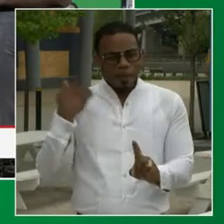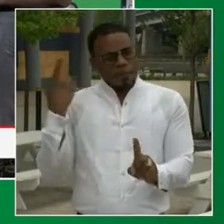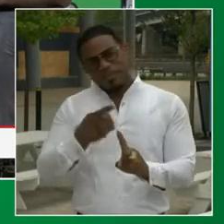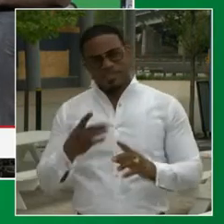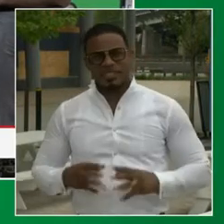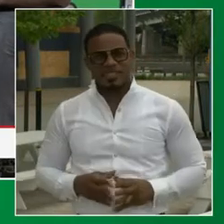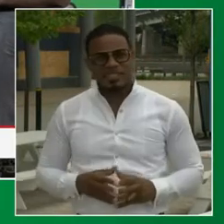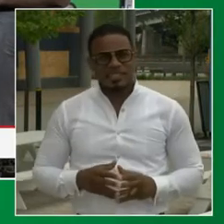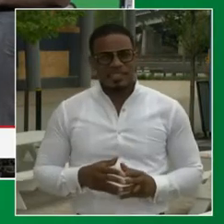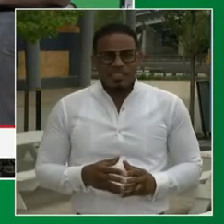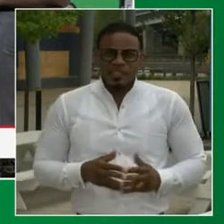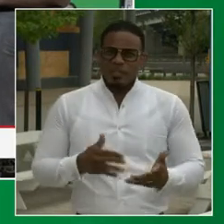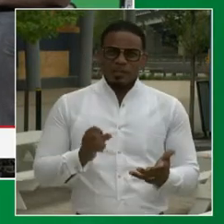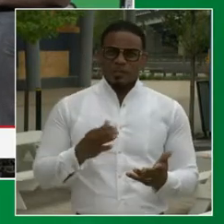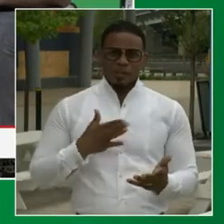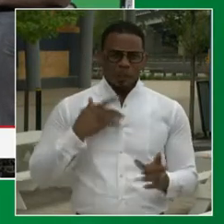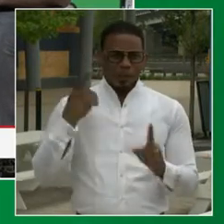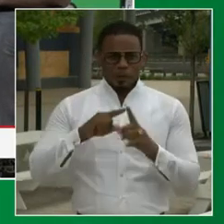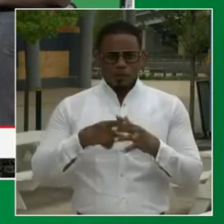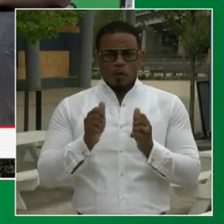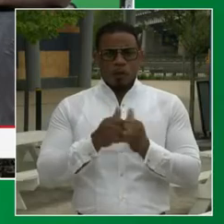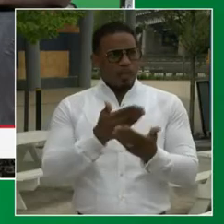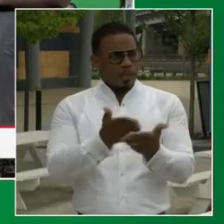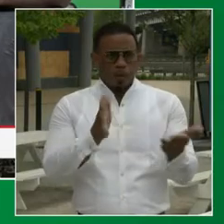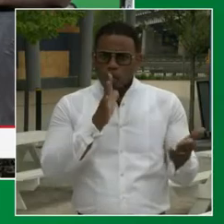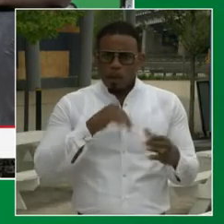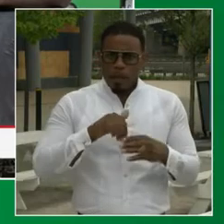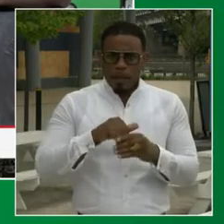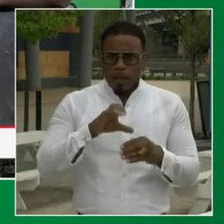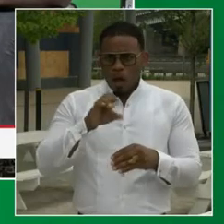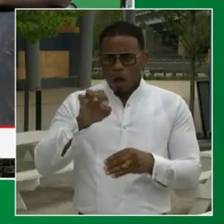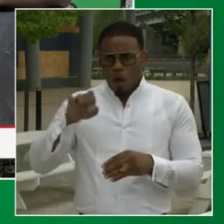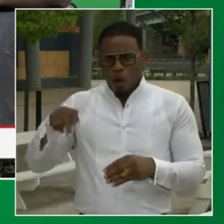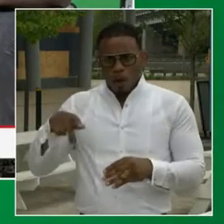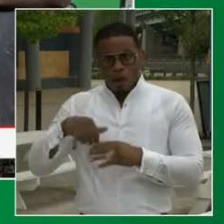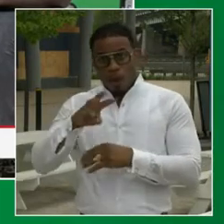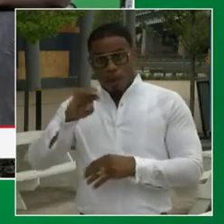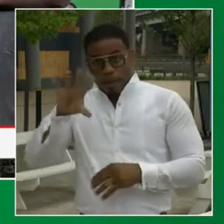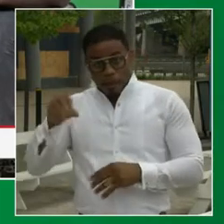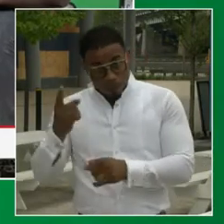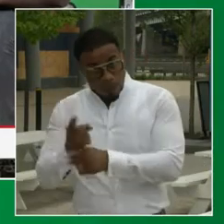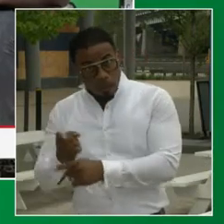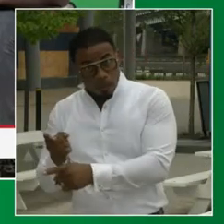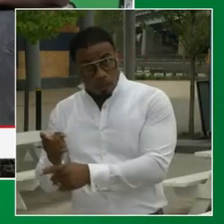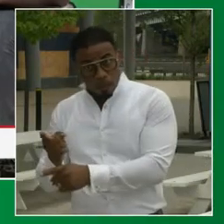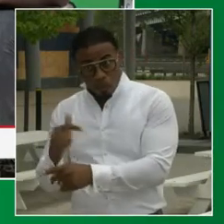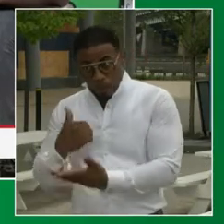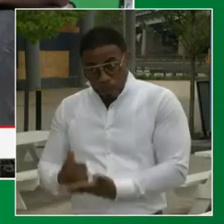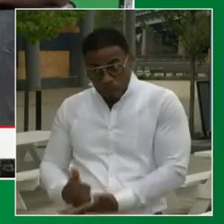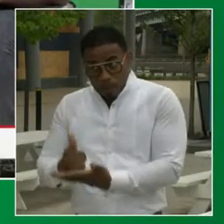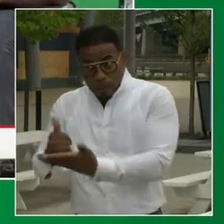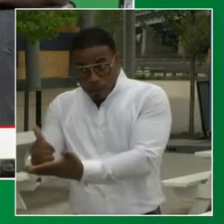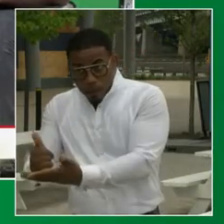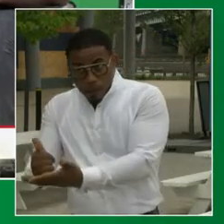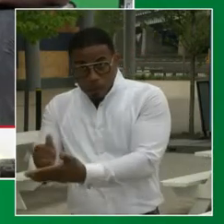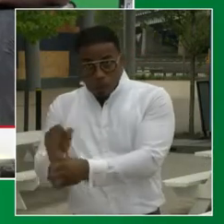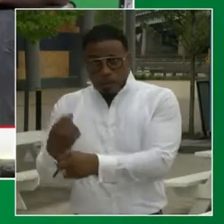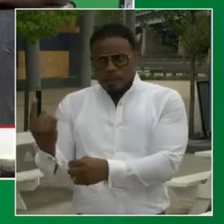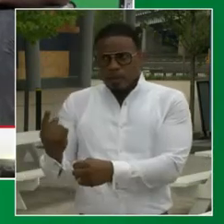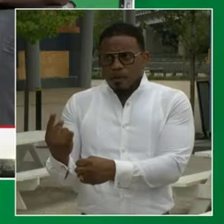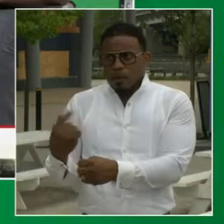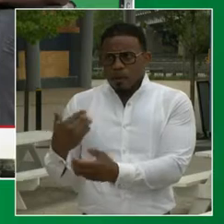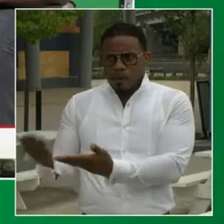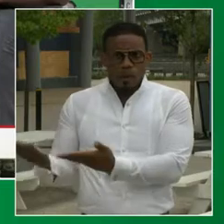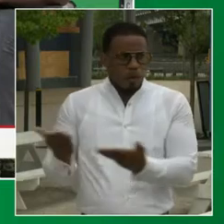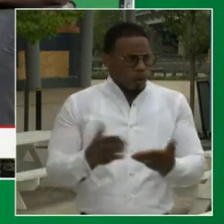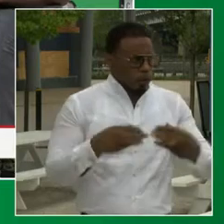mission. So my mission starts with these women in these cooperatives in West Africa, right? We help them to create something that we